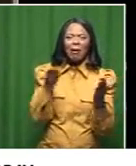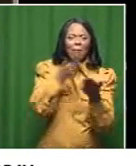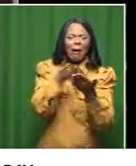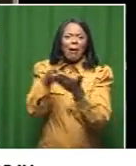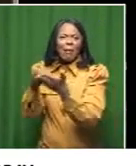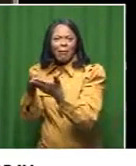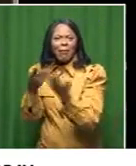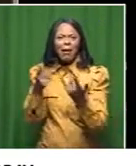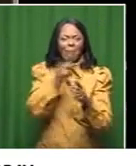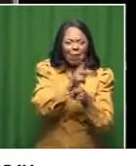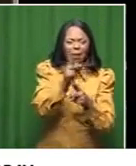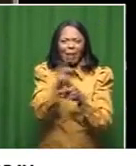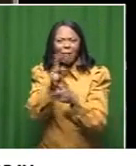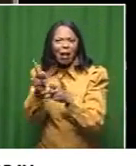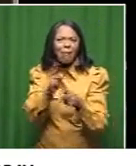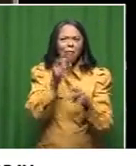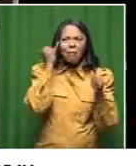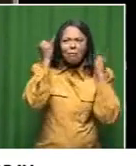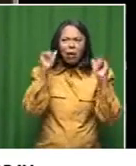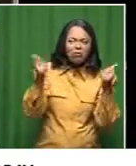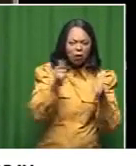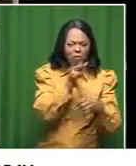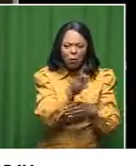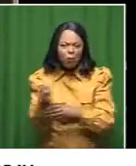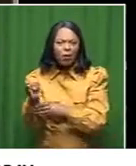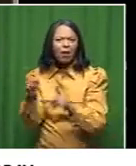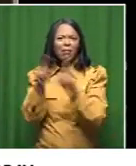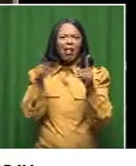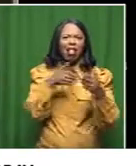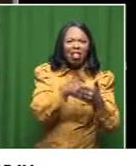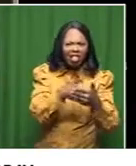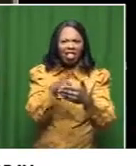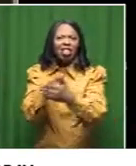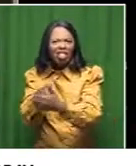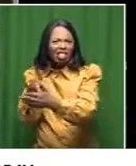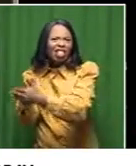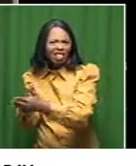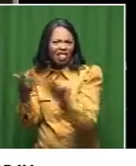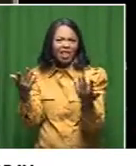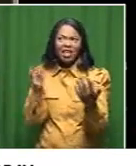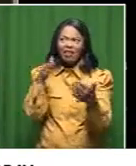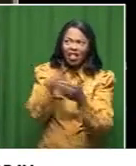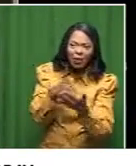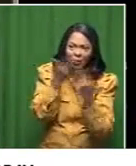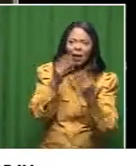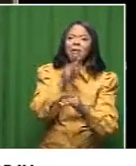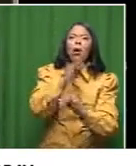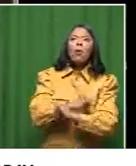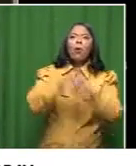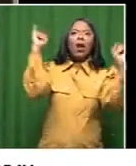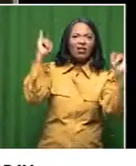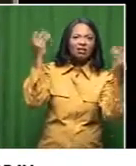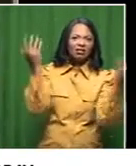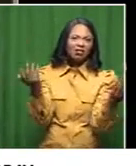in place, and yet we are stuck, and if not stuck, it's getting worse all the time,